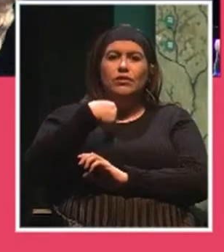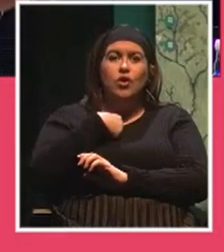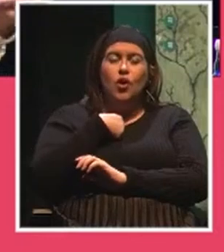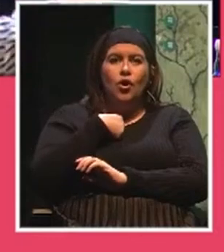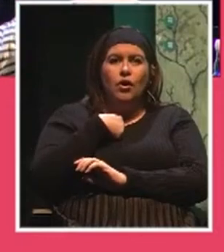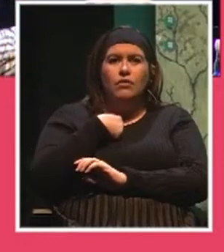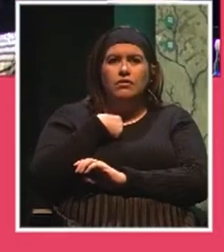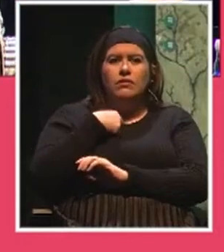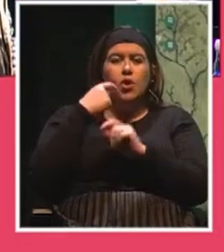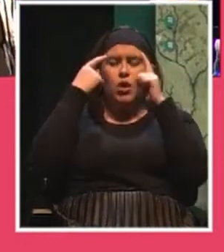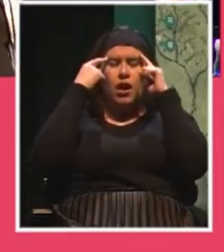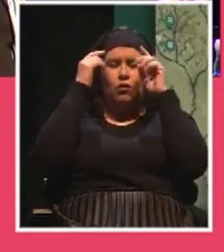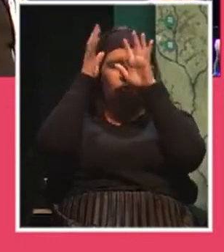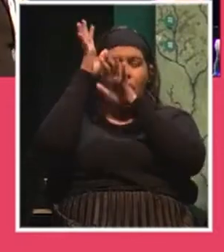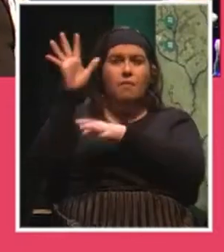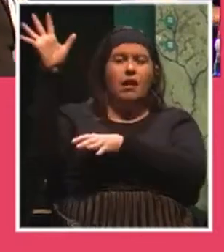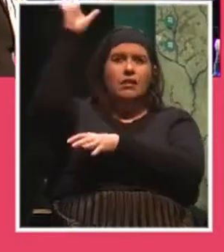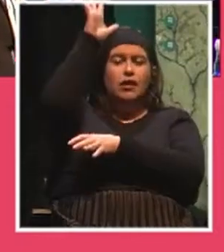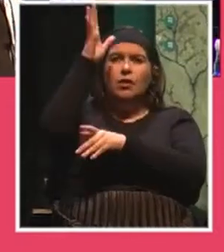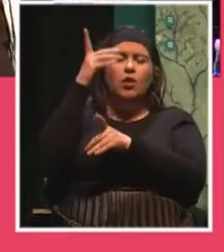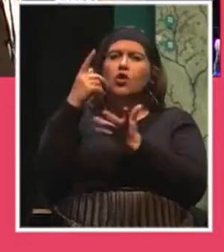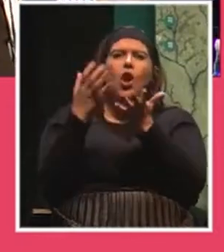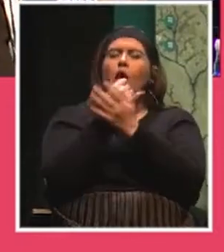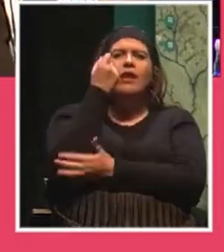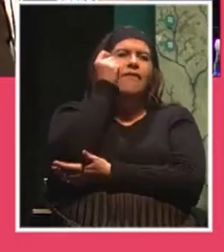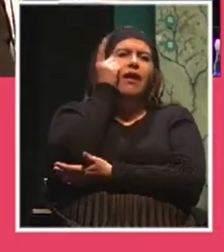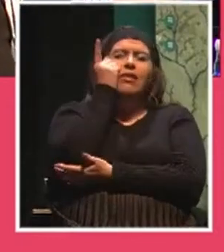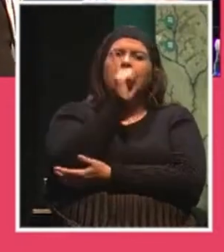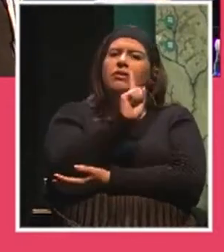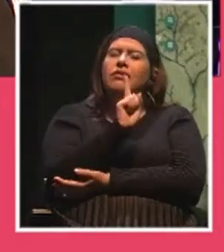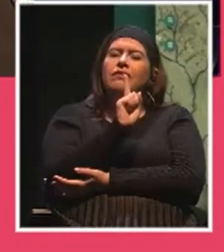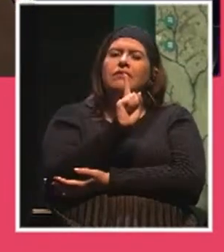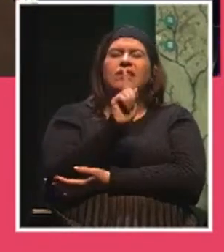I couldn't even understand, and I said, dude,